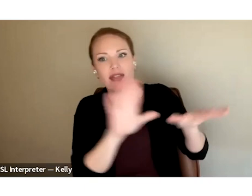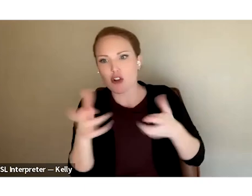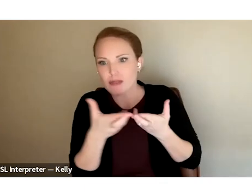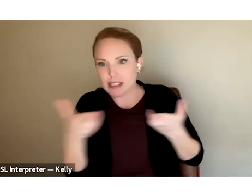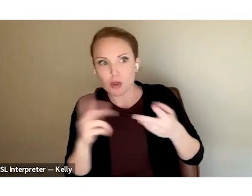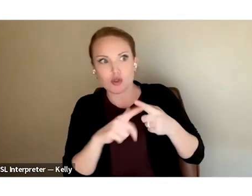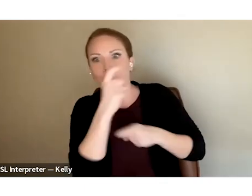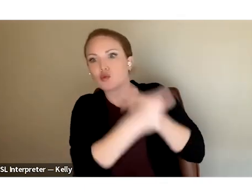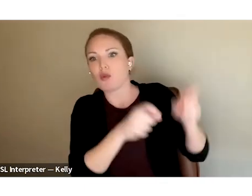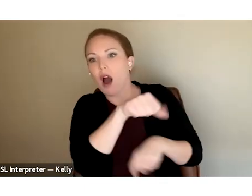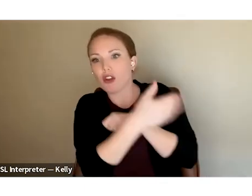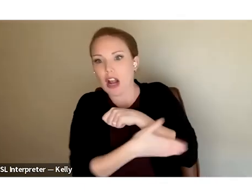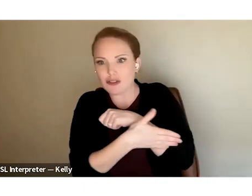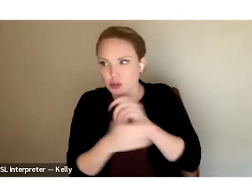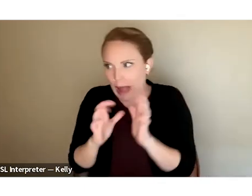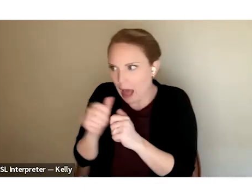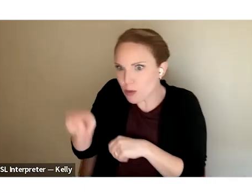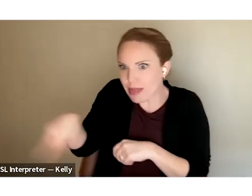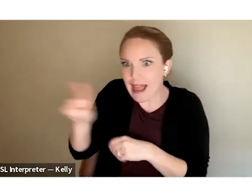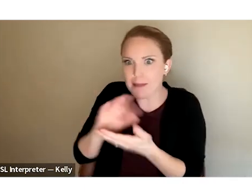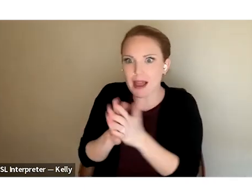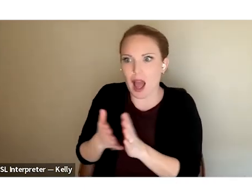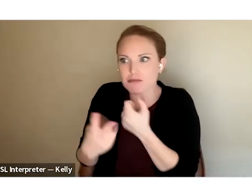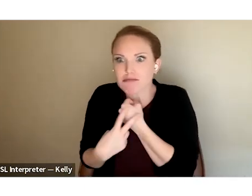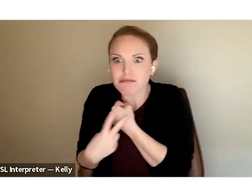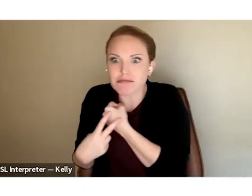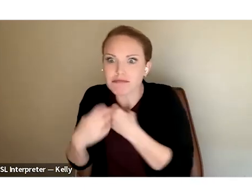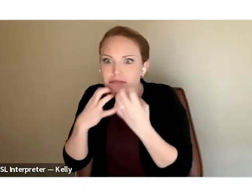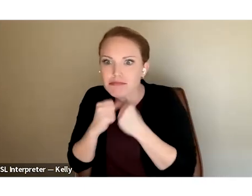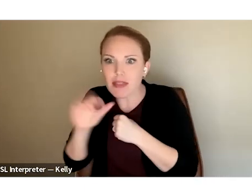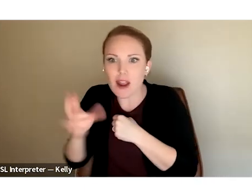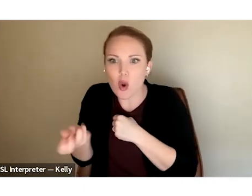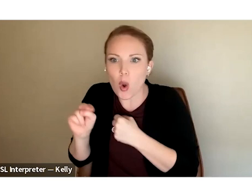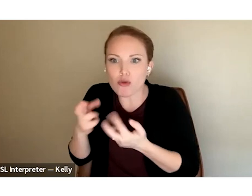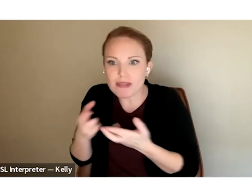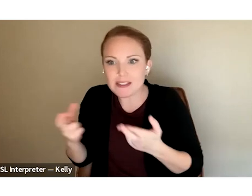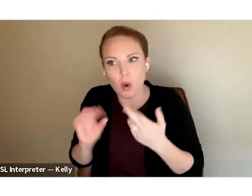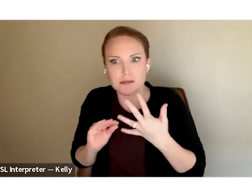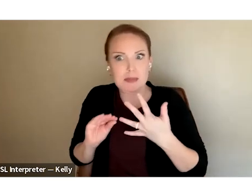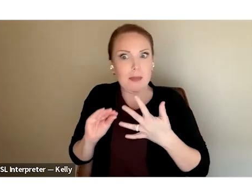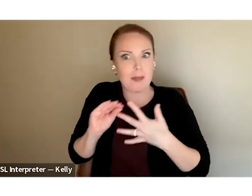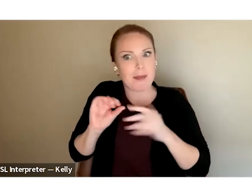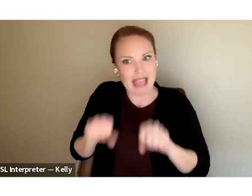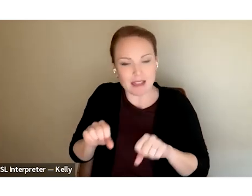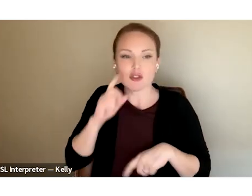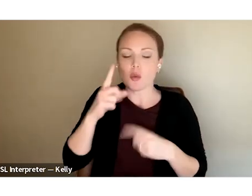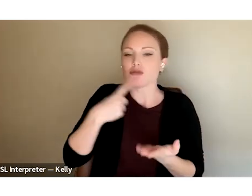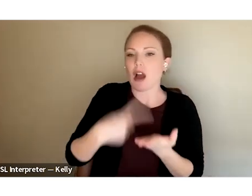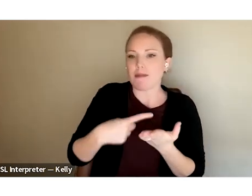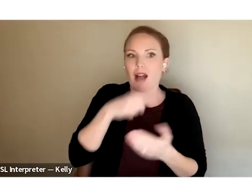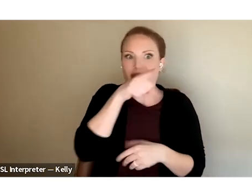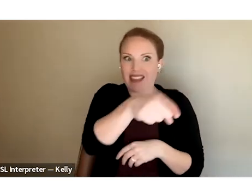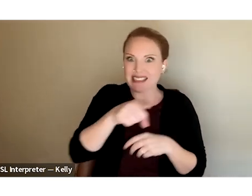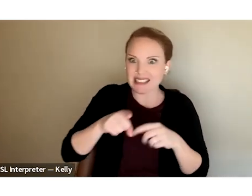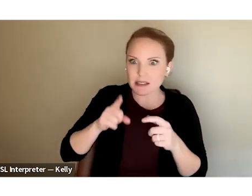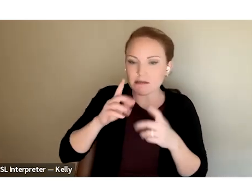So what happened with Egypt, again, we're talking about this rise of neoliberalism.